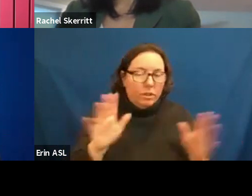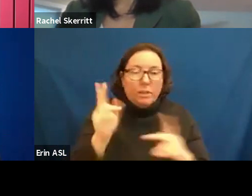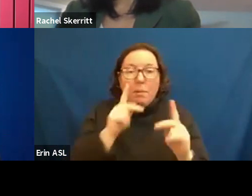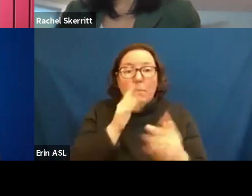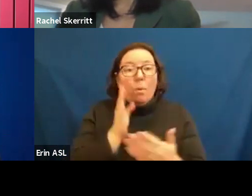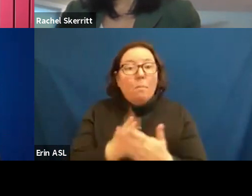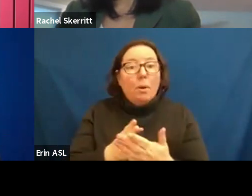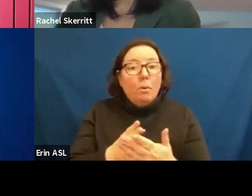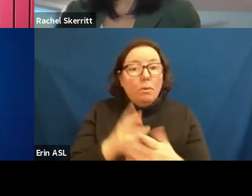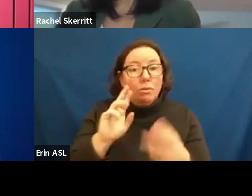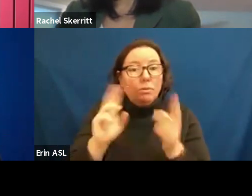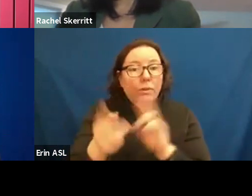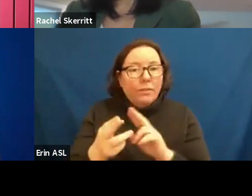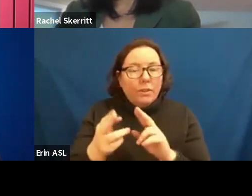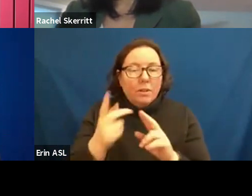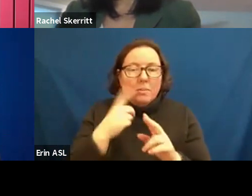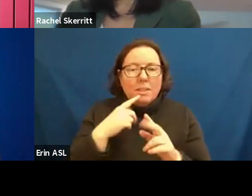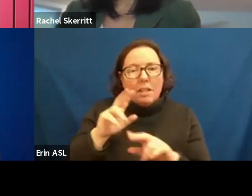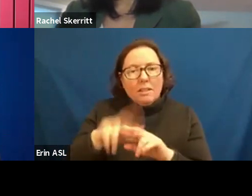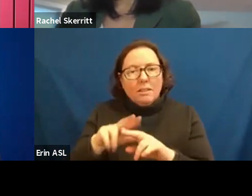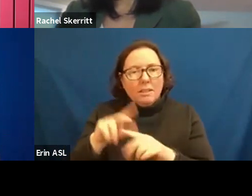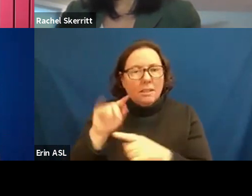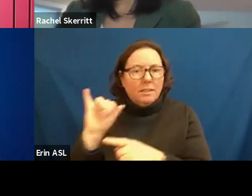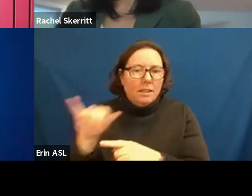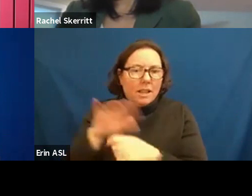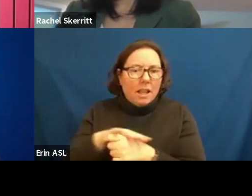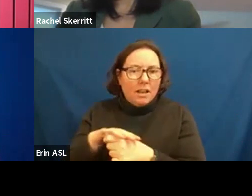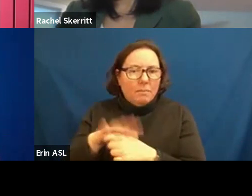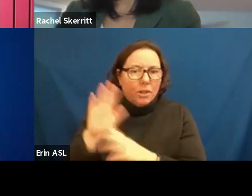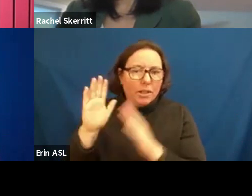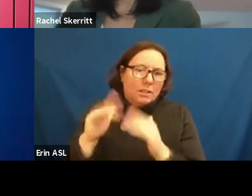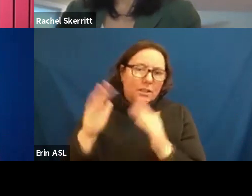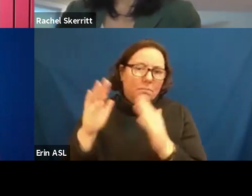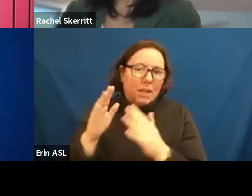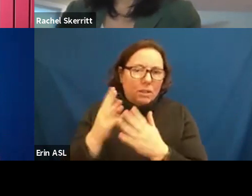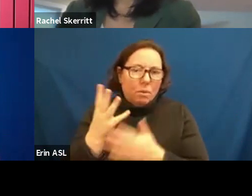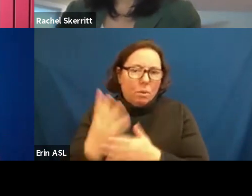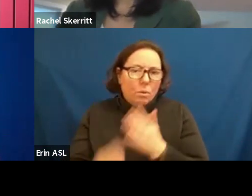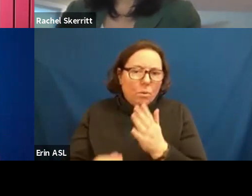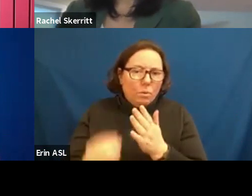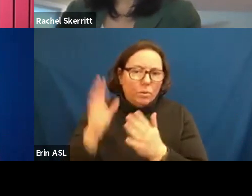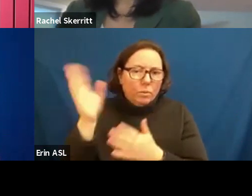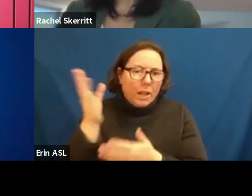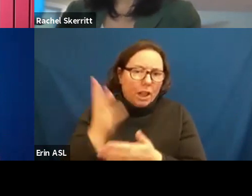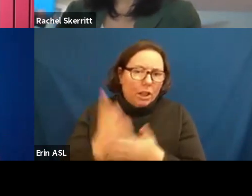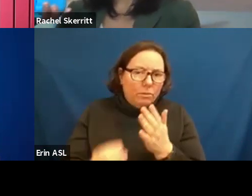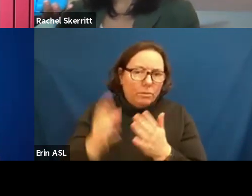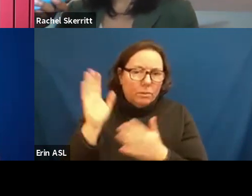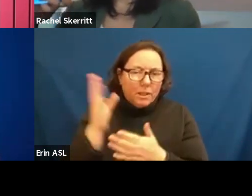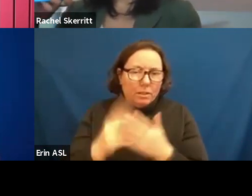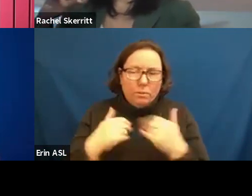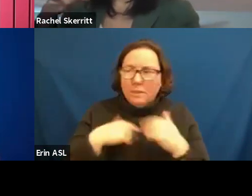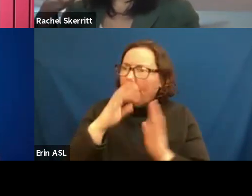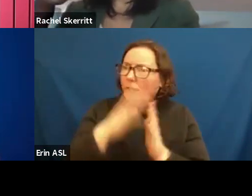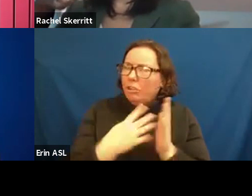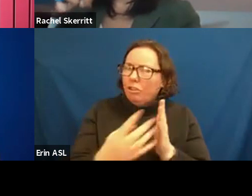admissions repeatedly refer to seats that certain neighborhoods are expected to lose under the new plan. They have charts that show